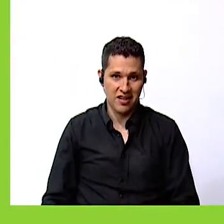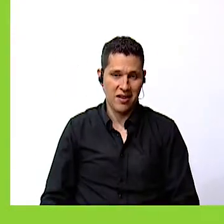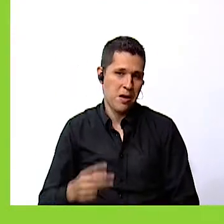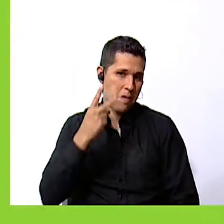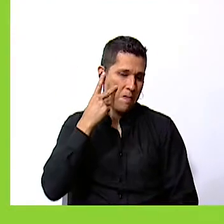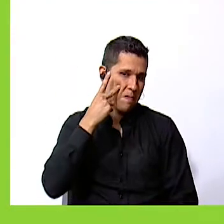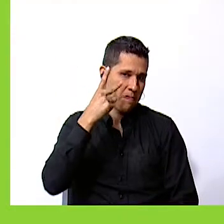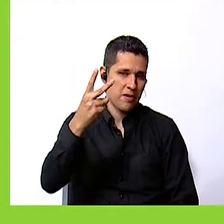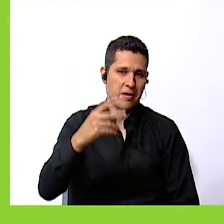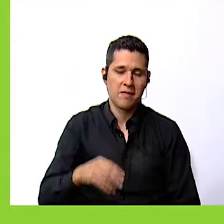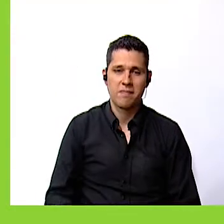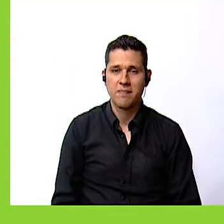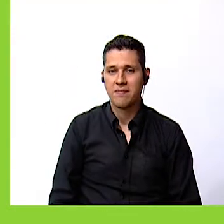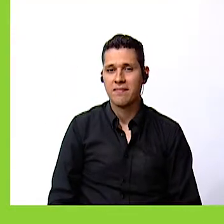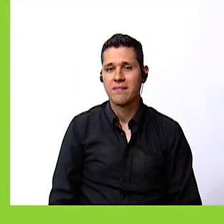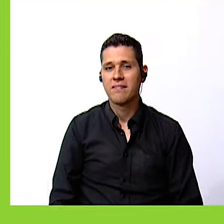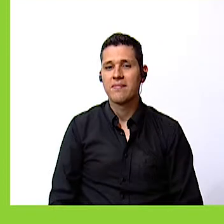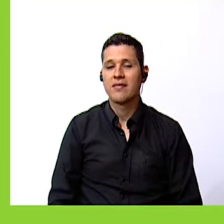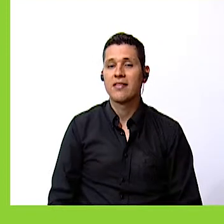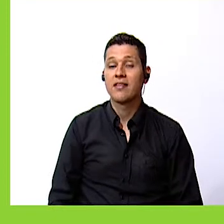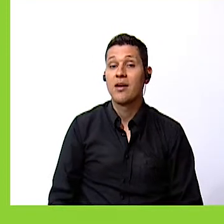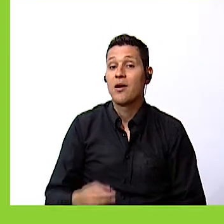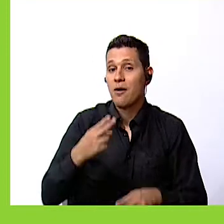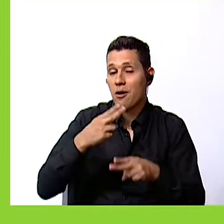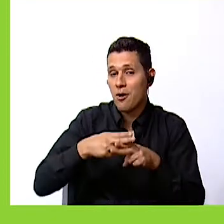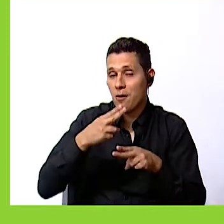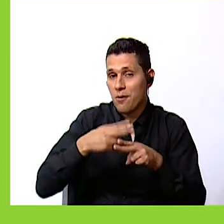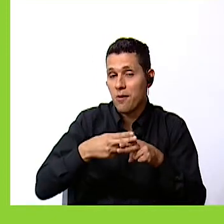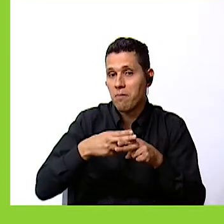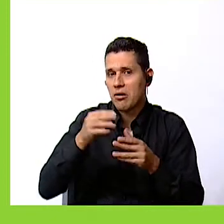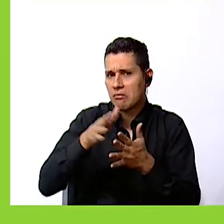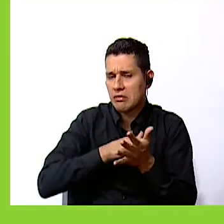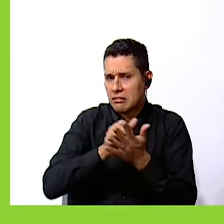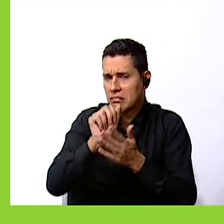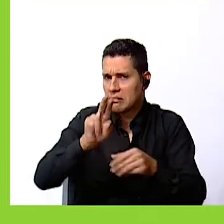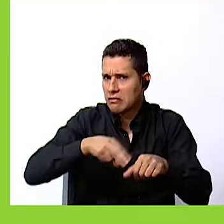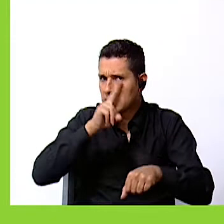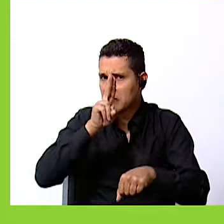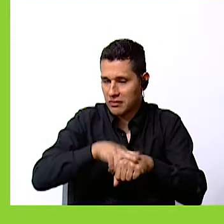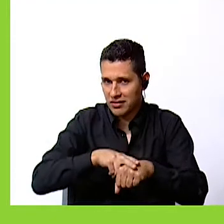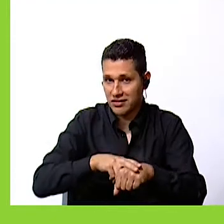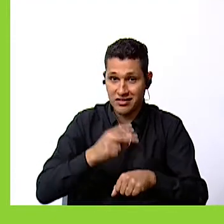you have to guess the name of the natural disaster. Here we go.